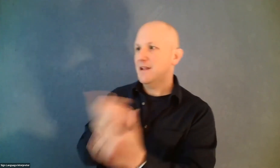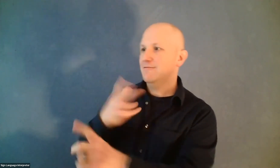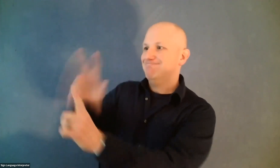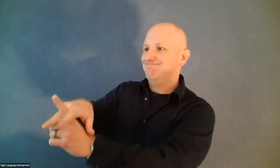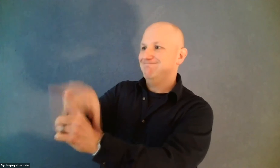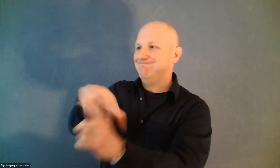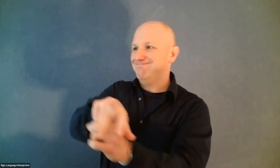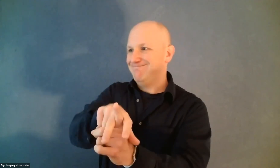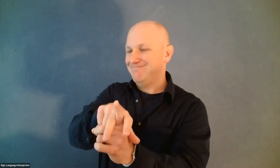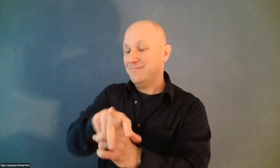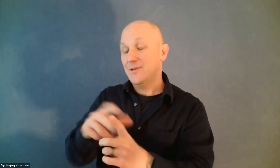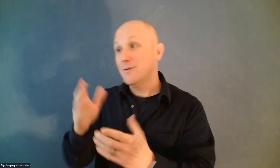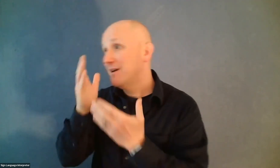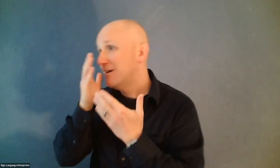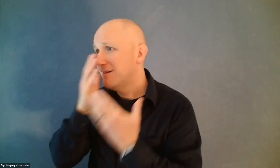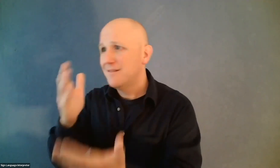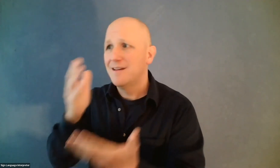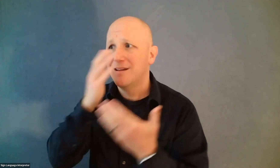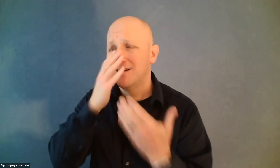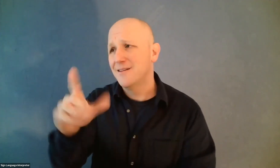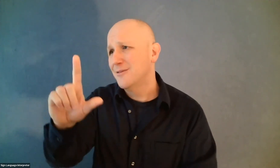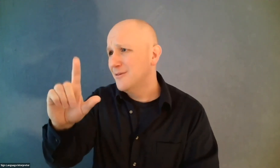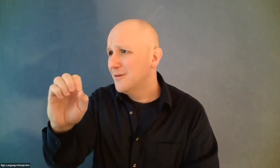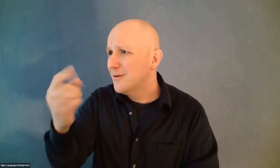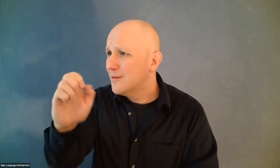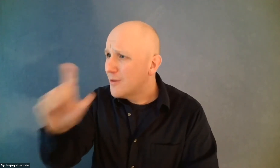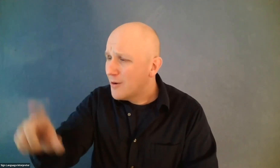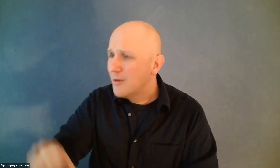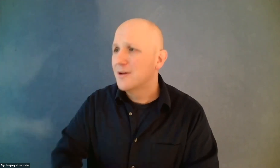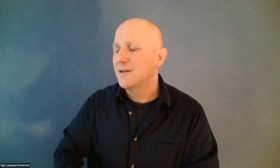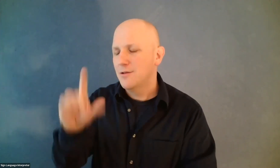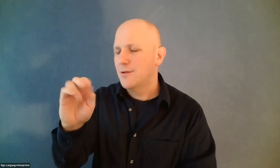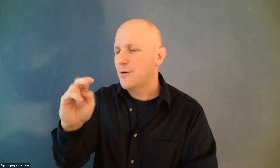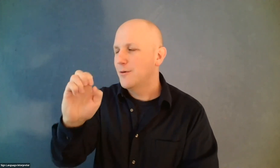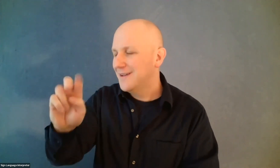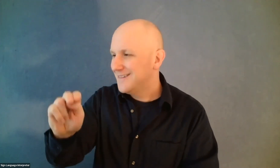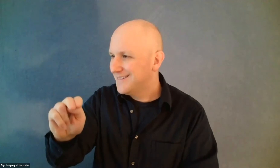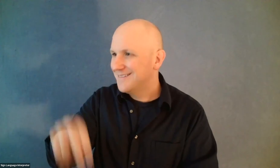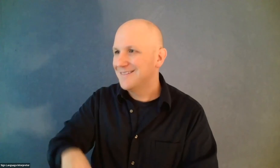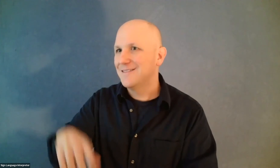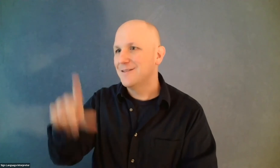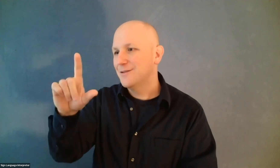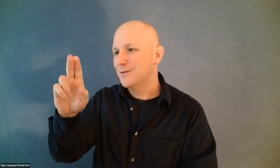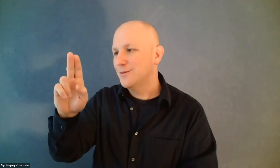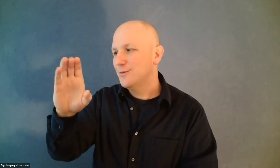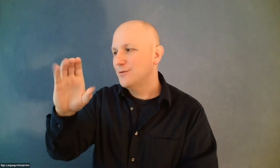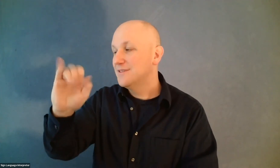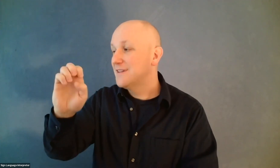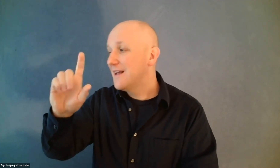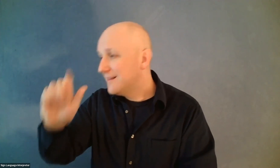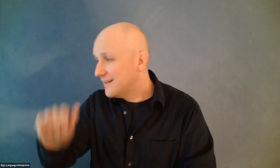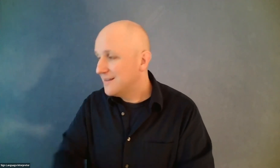eternally grateful to all of you, Logan, Matt, Lucely, Ku. You guys are all wonderful, and I appreciate all